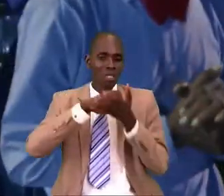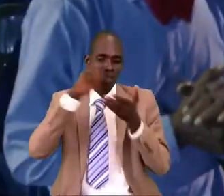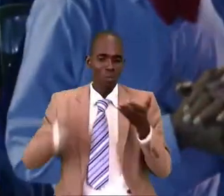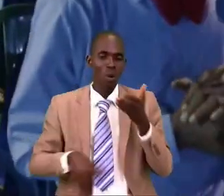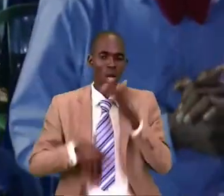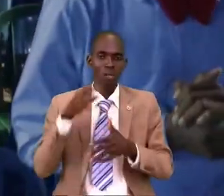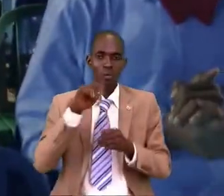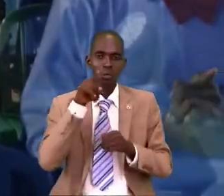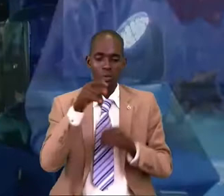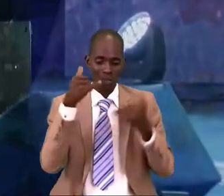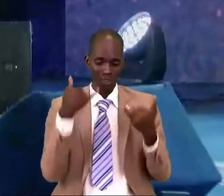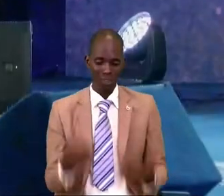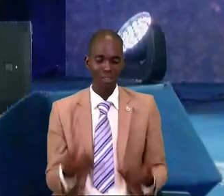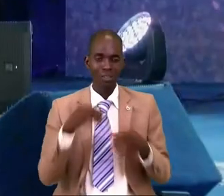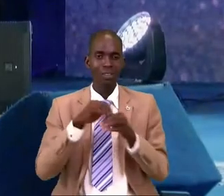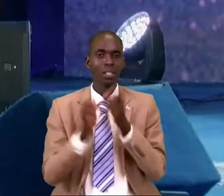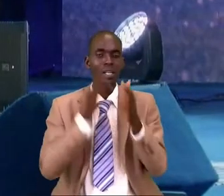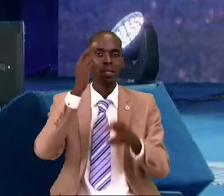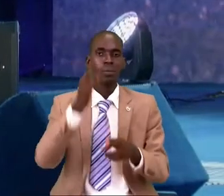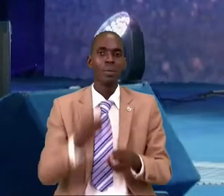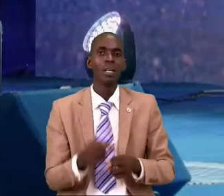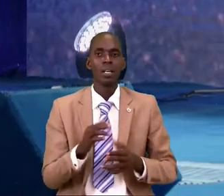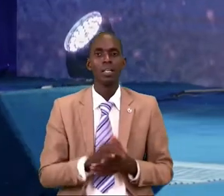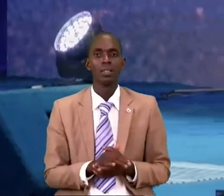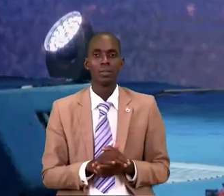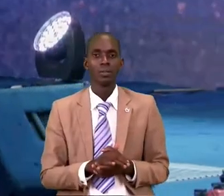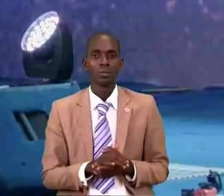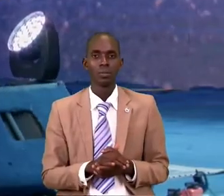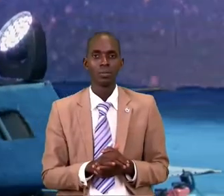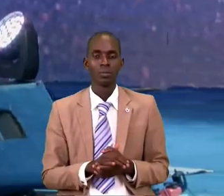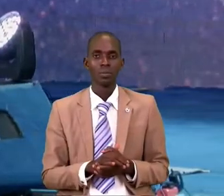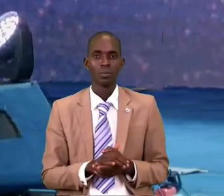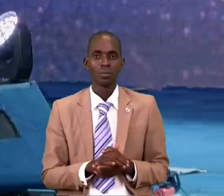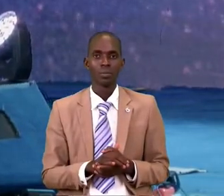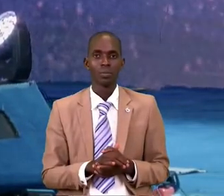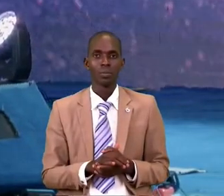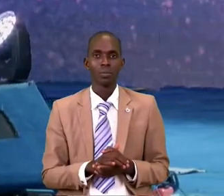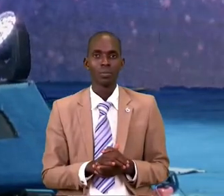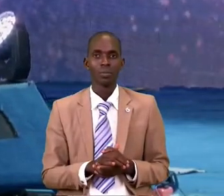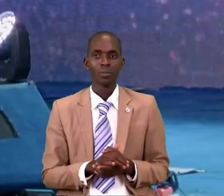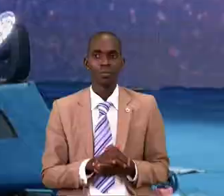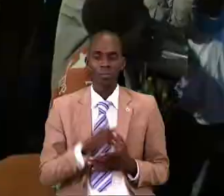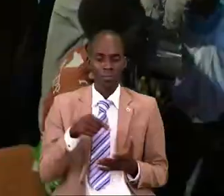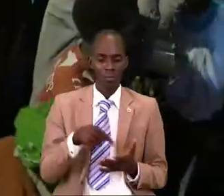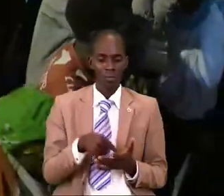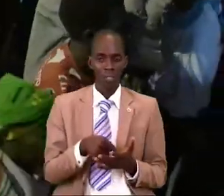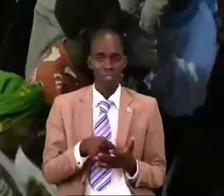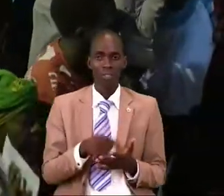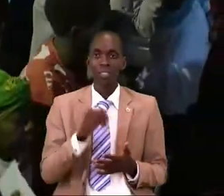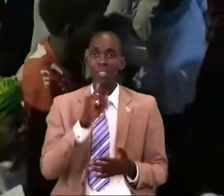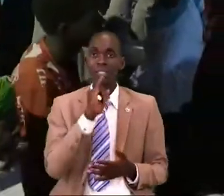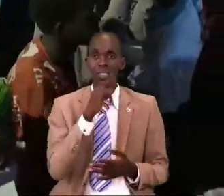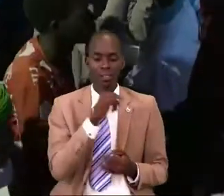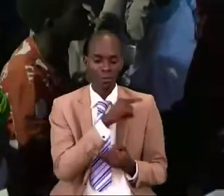This is the final night. Amen. Final for that sickness.